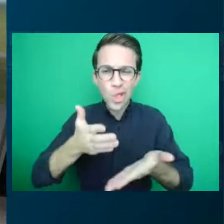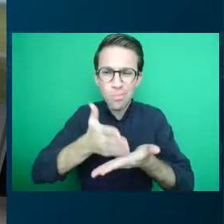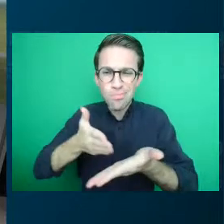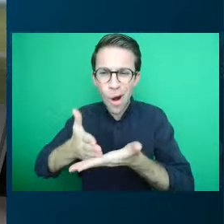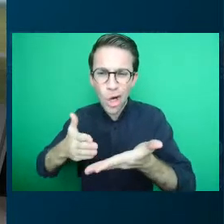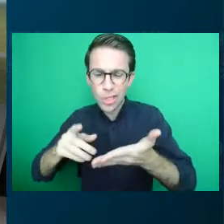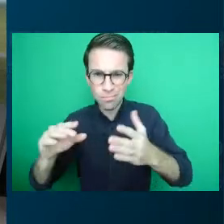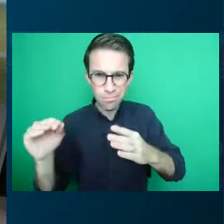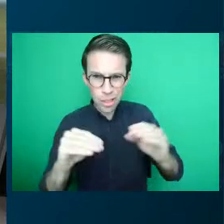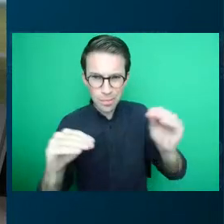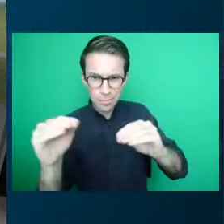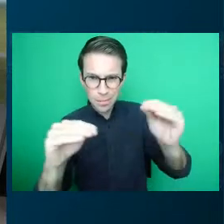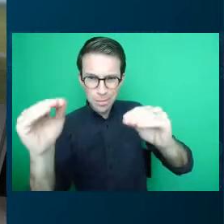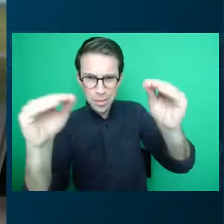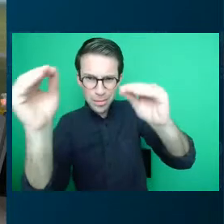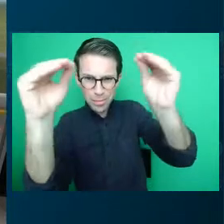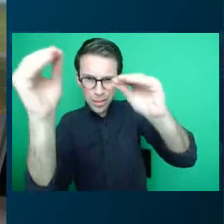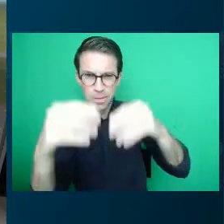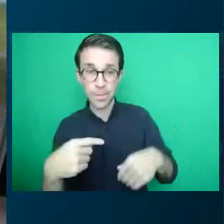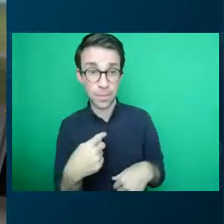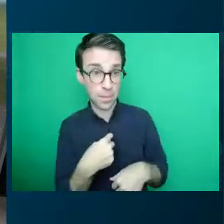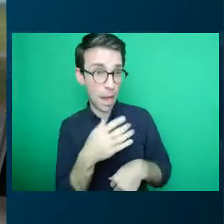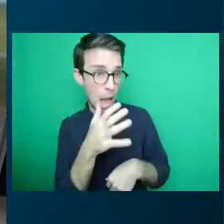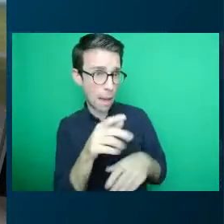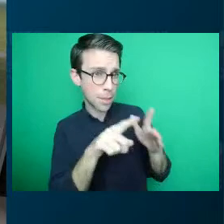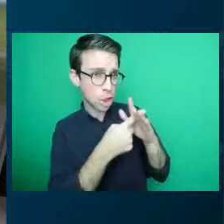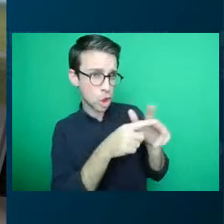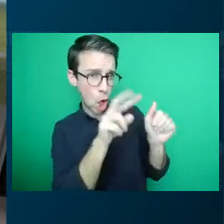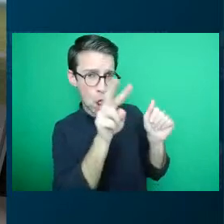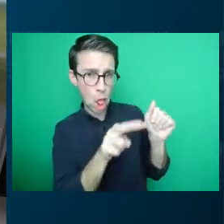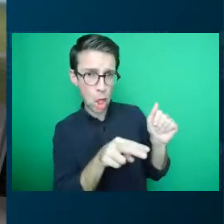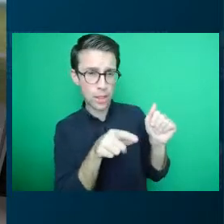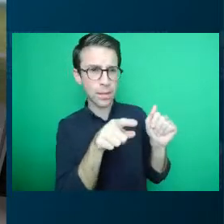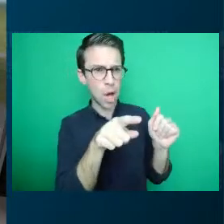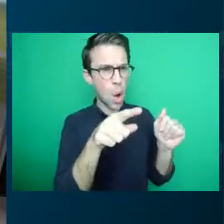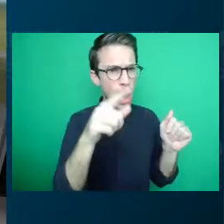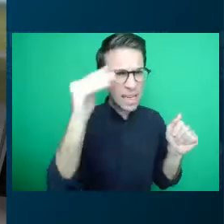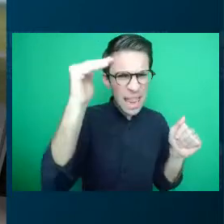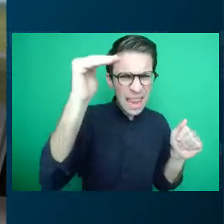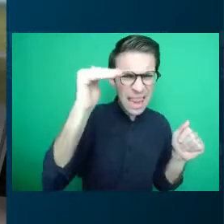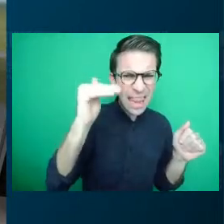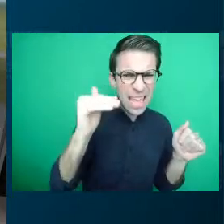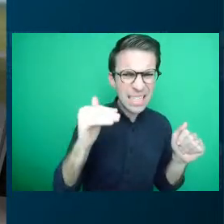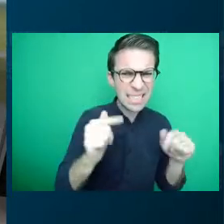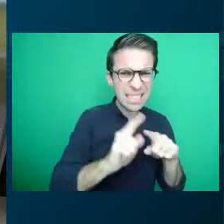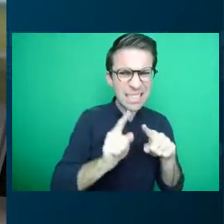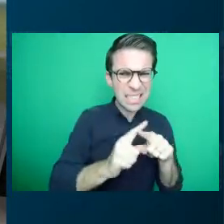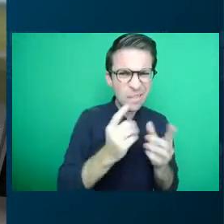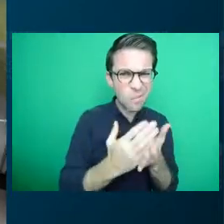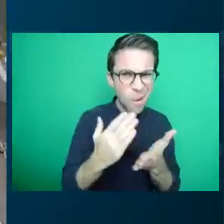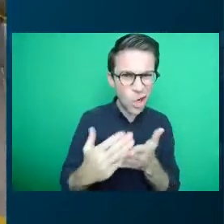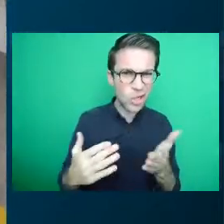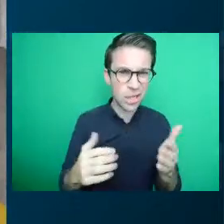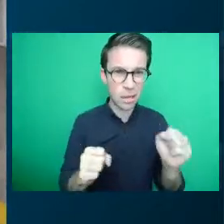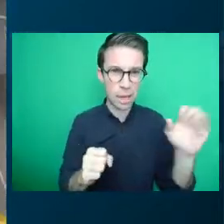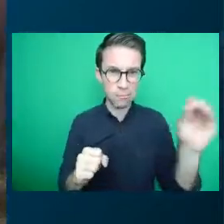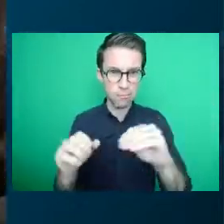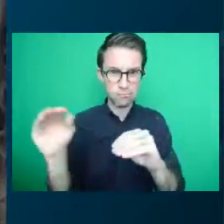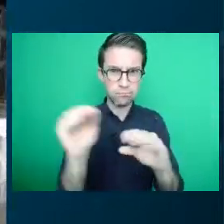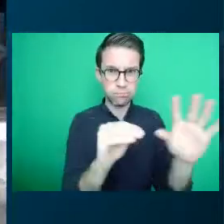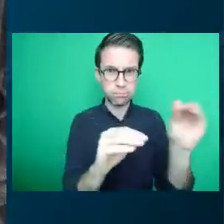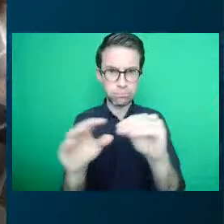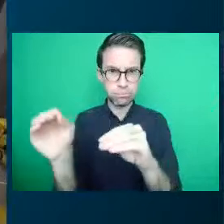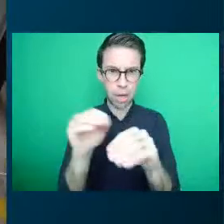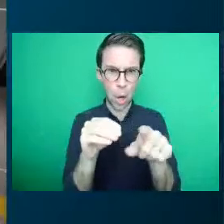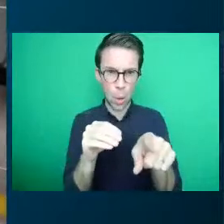while you put that into chat, I'm going to go over here and look. I've got all this list of parts over here on the side. You can see I can grab different pieces. That actually